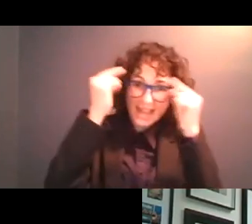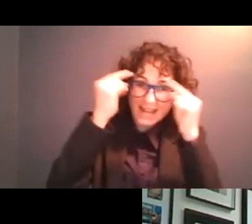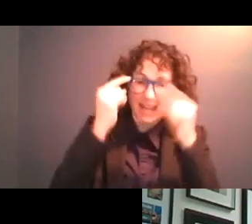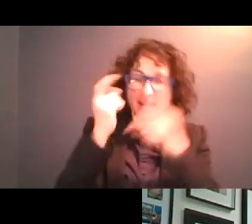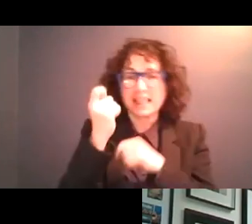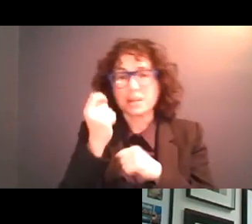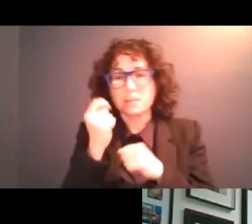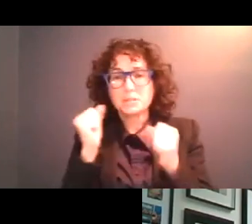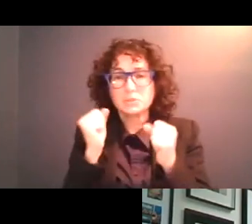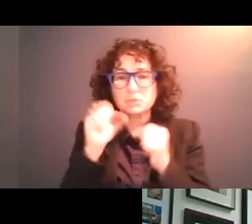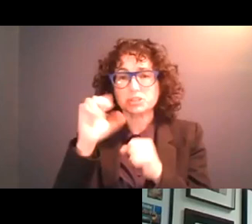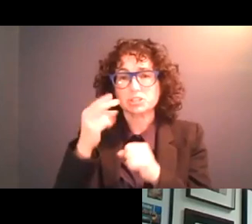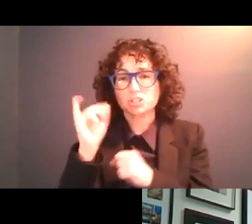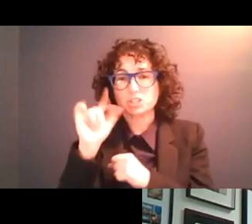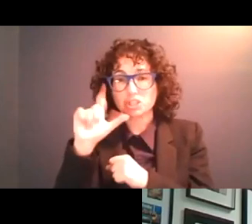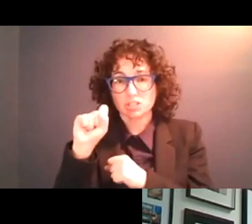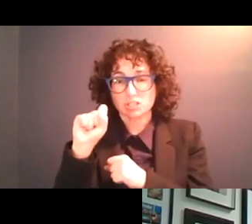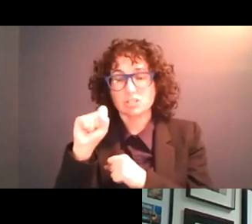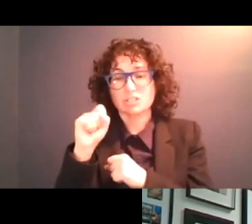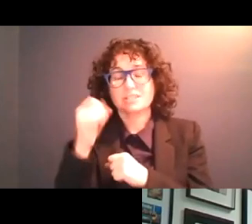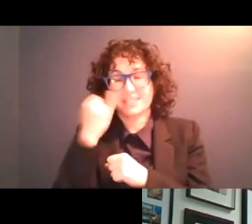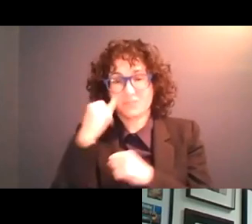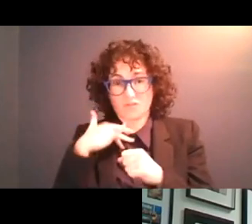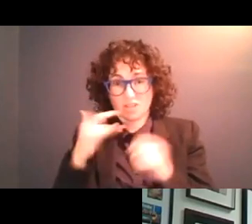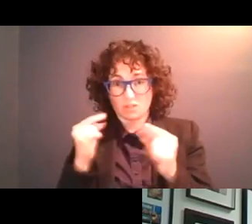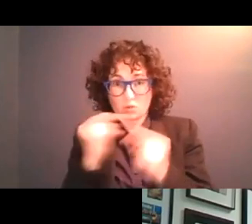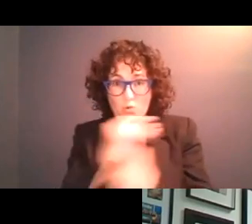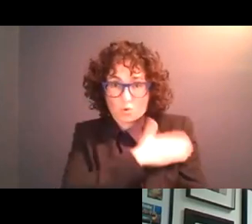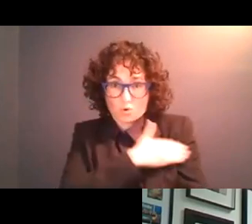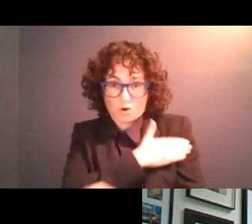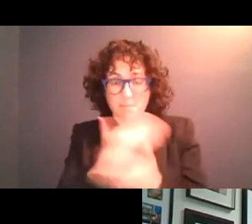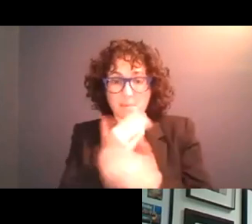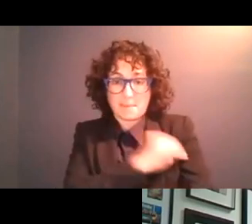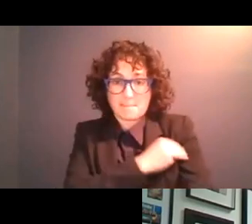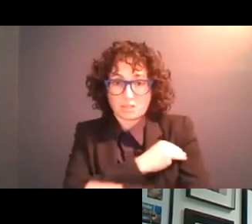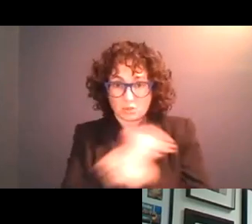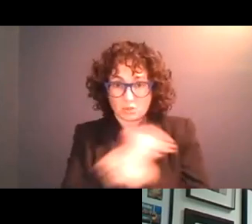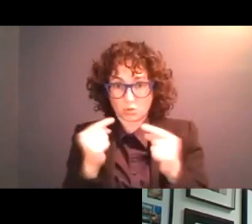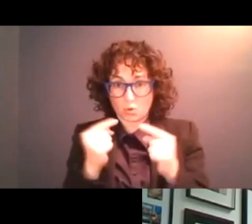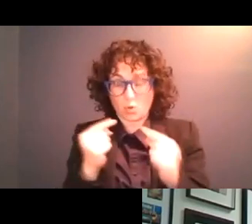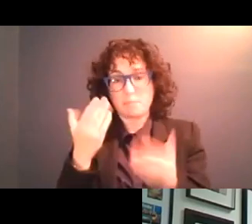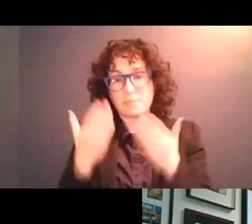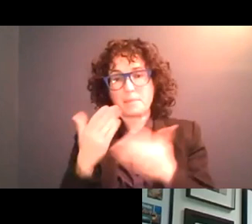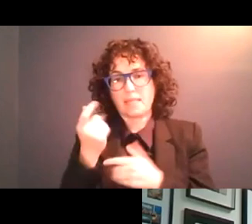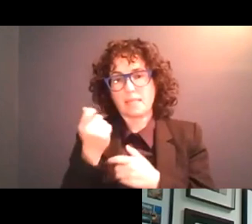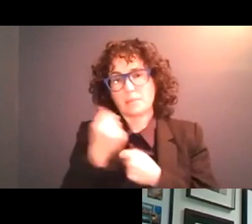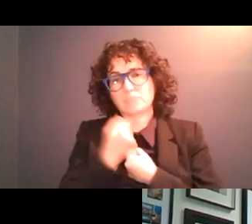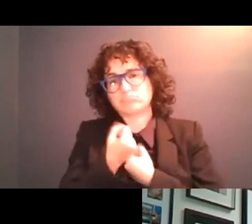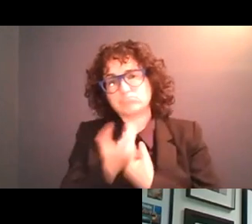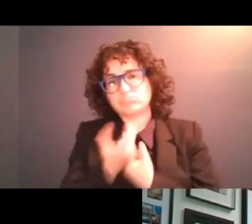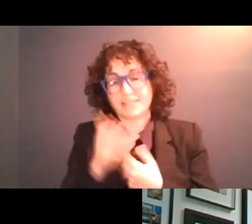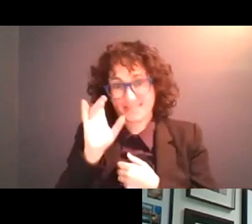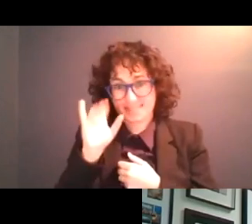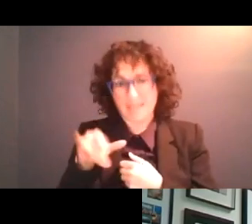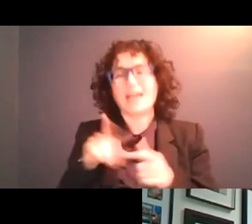of chills, maybe soreness at the site of injection, maybe sore muscles overall, maybe a little fatigue, maybe you get any of those,